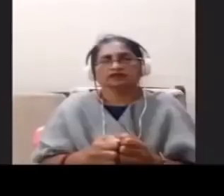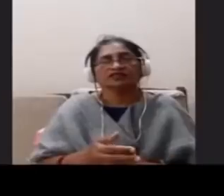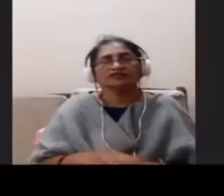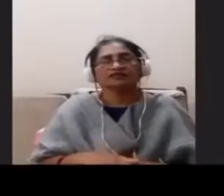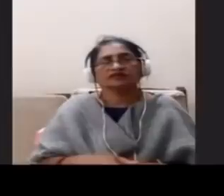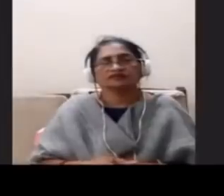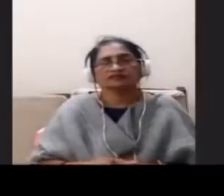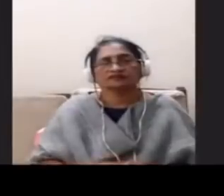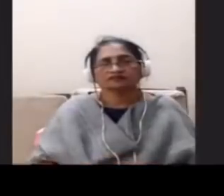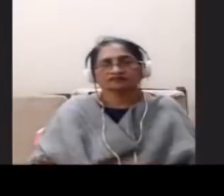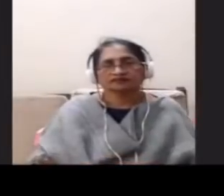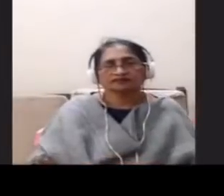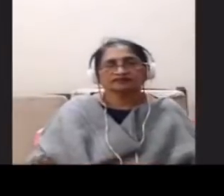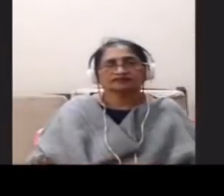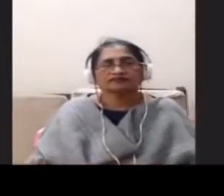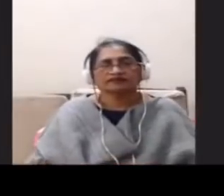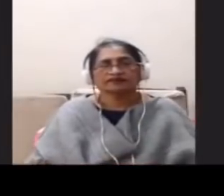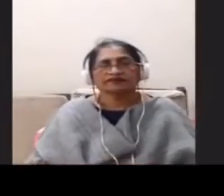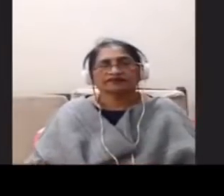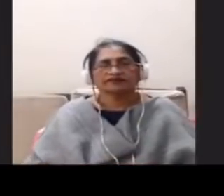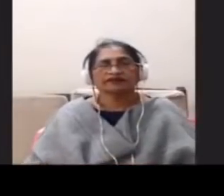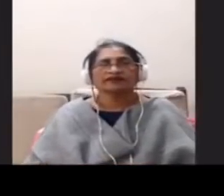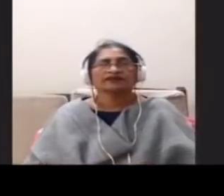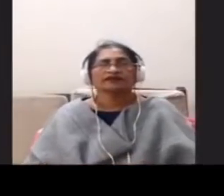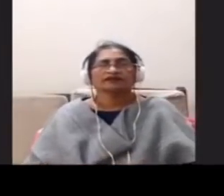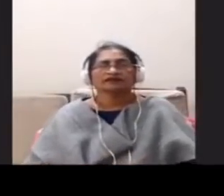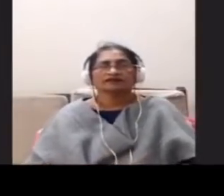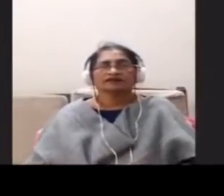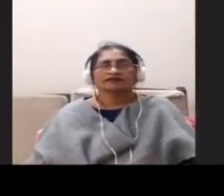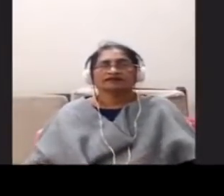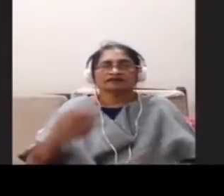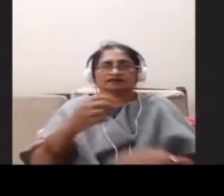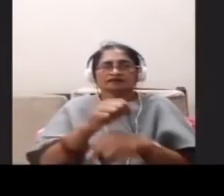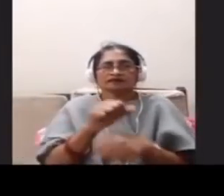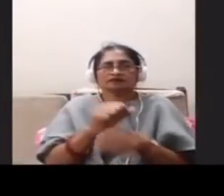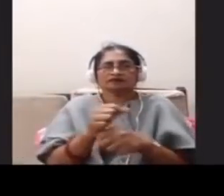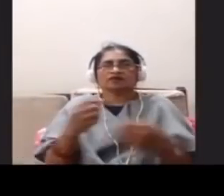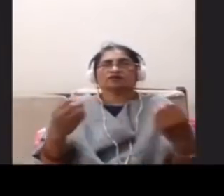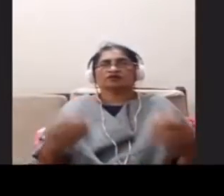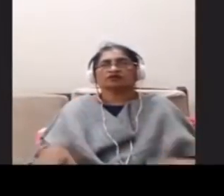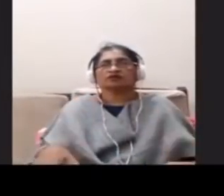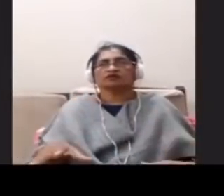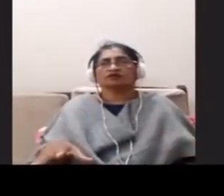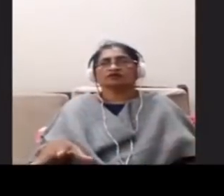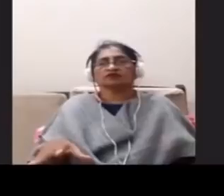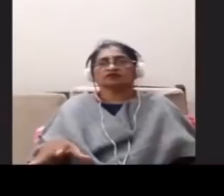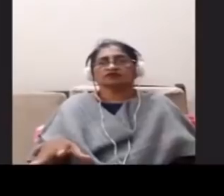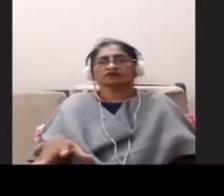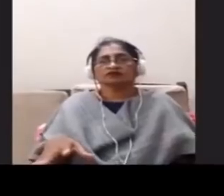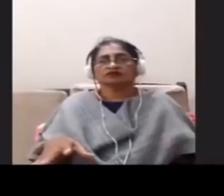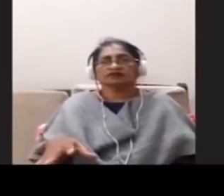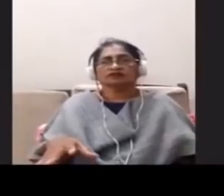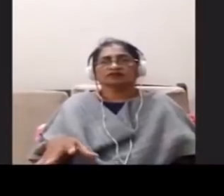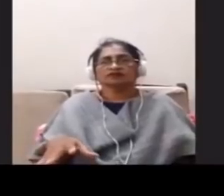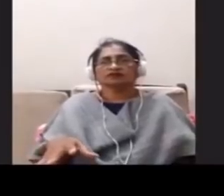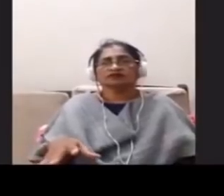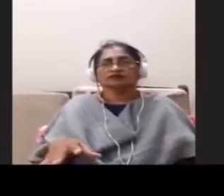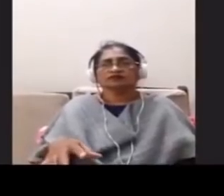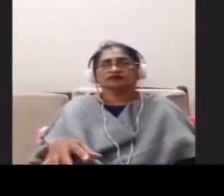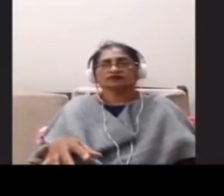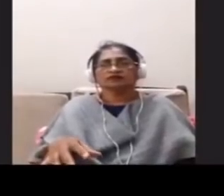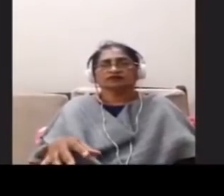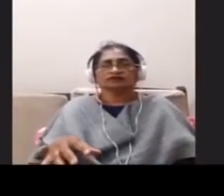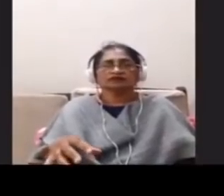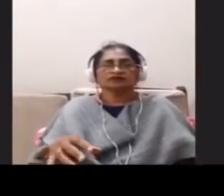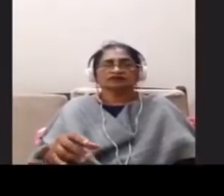Others have lost livelihoods due to loss of employment and personal care